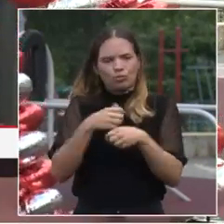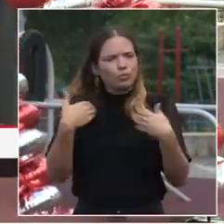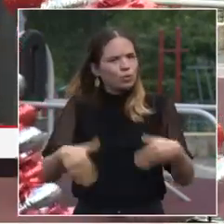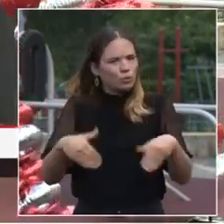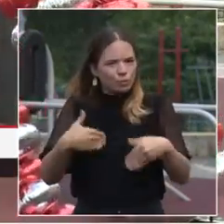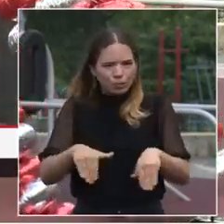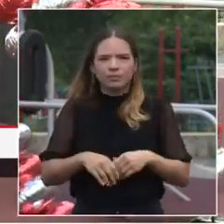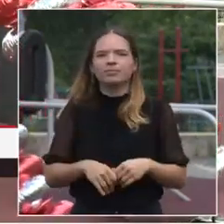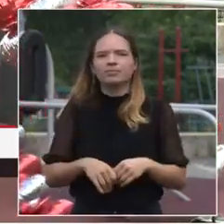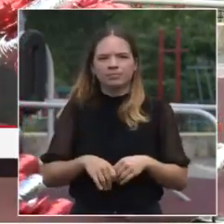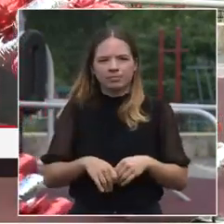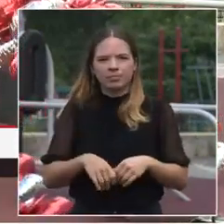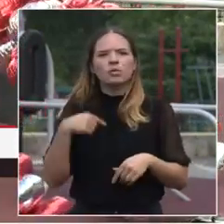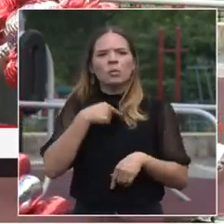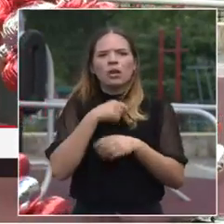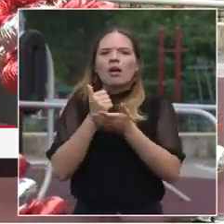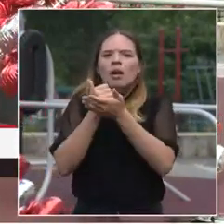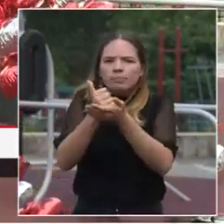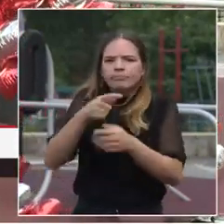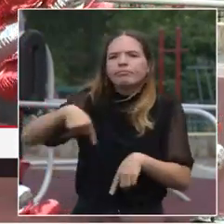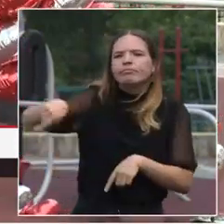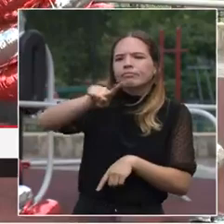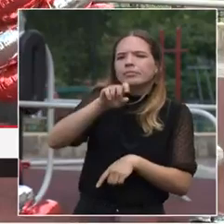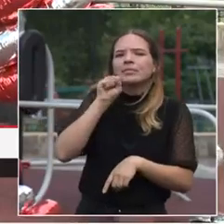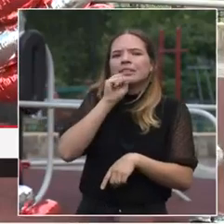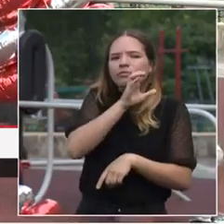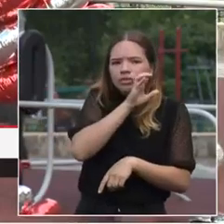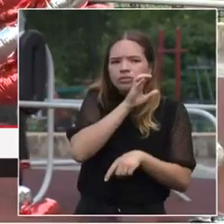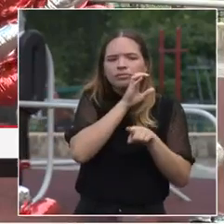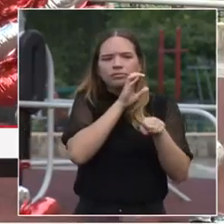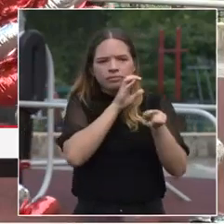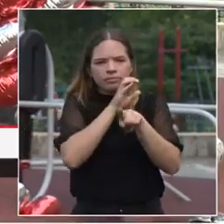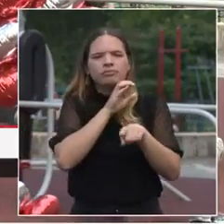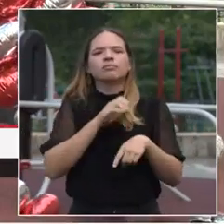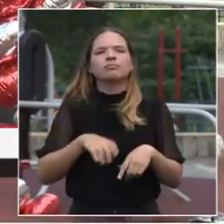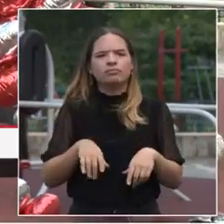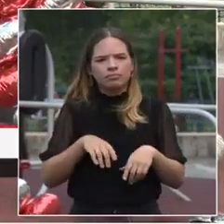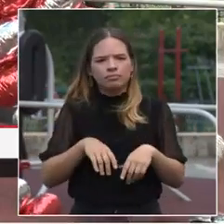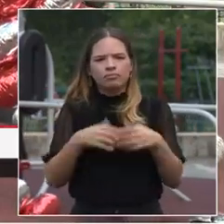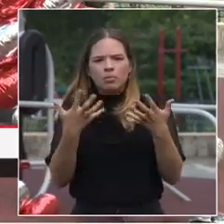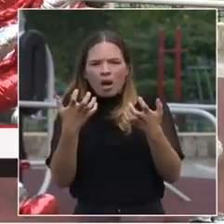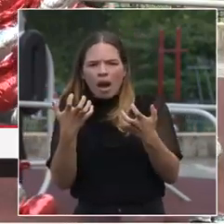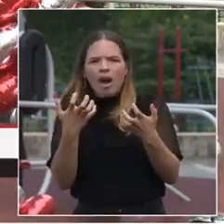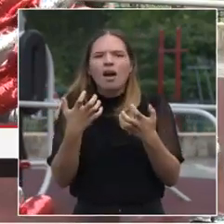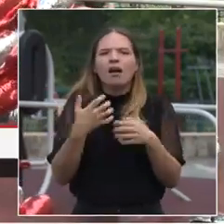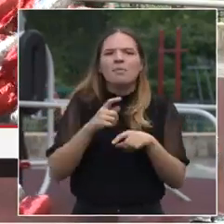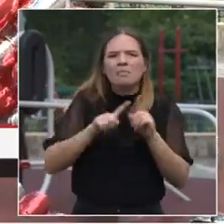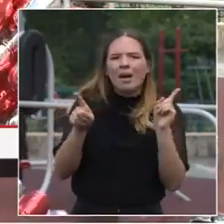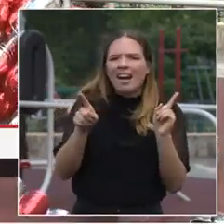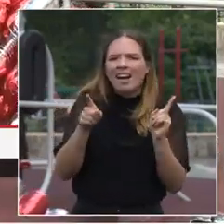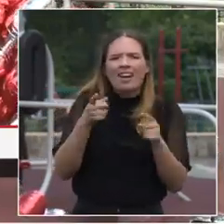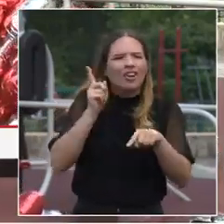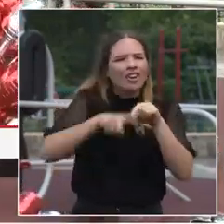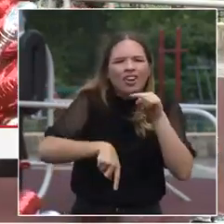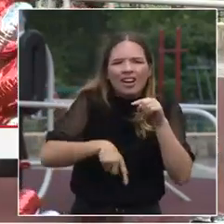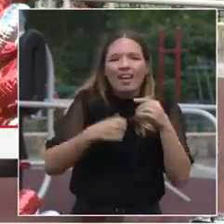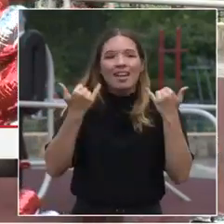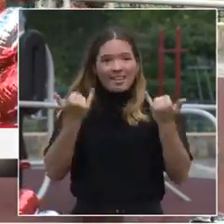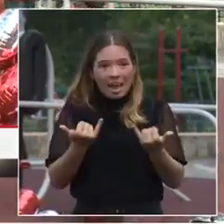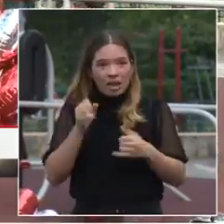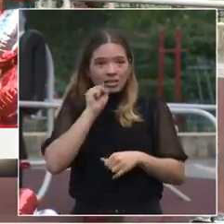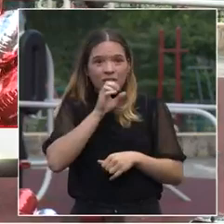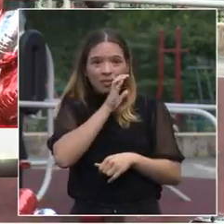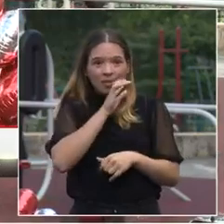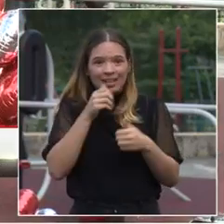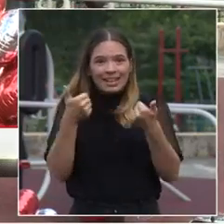for All that we have always wanted to do but have never had an opportunity to do, such as Senior Games is now a year-round sport. So